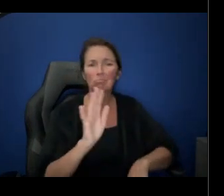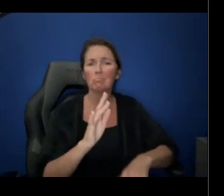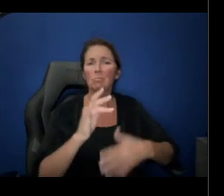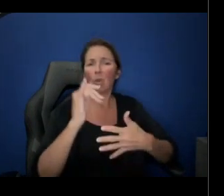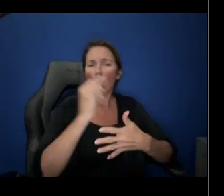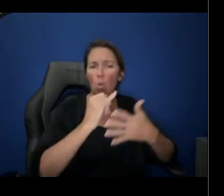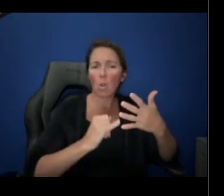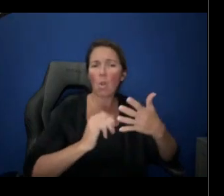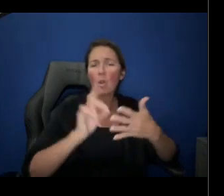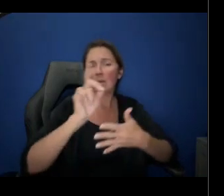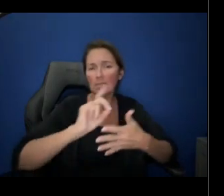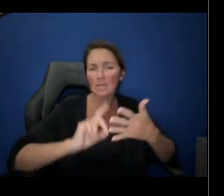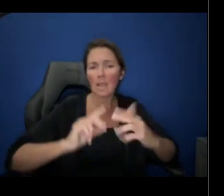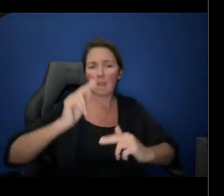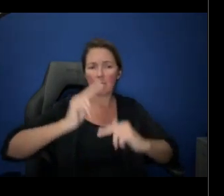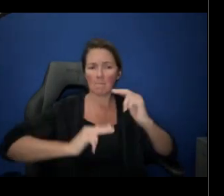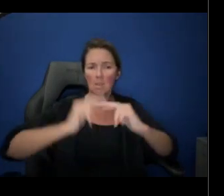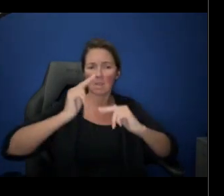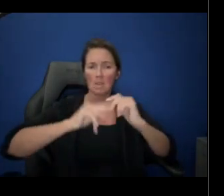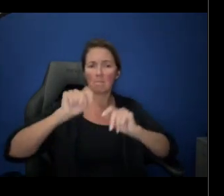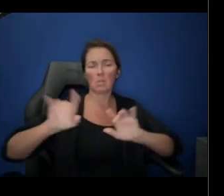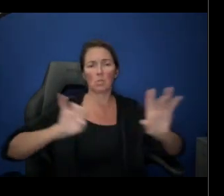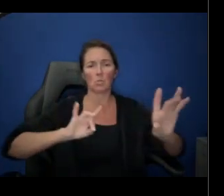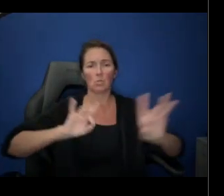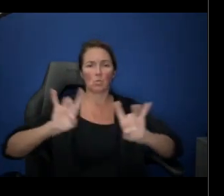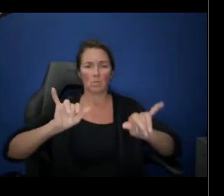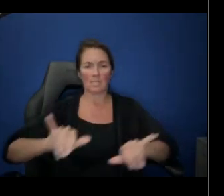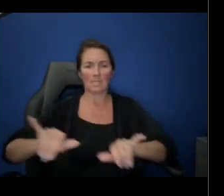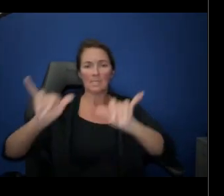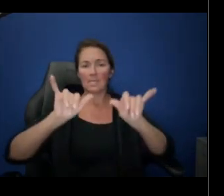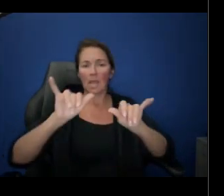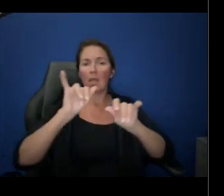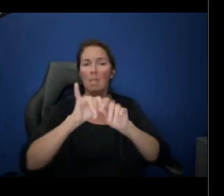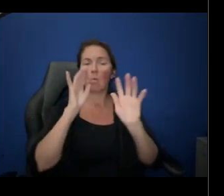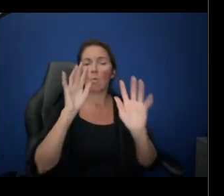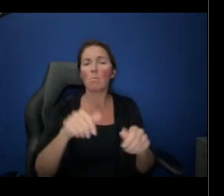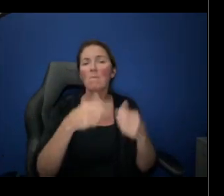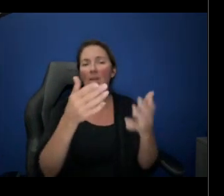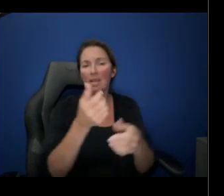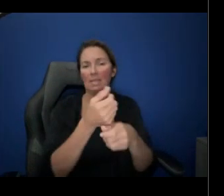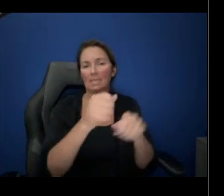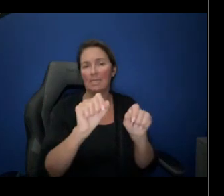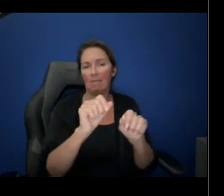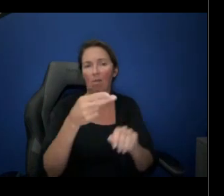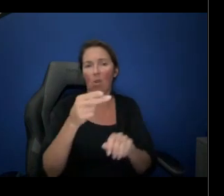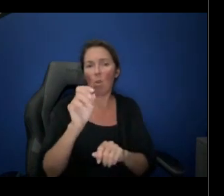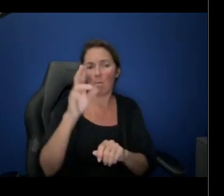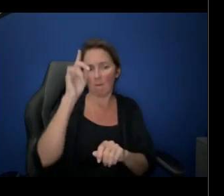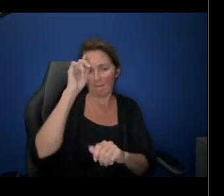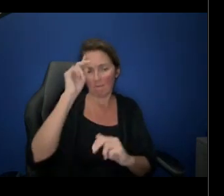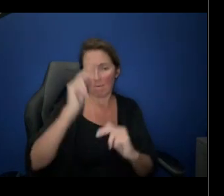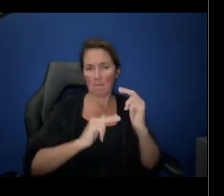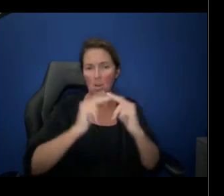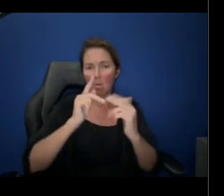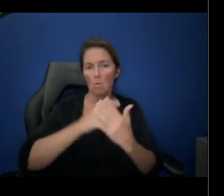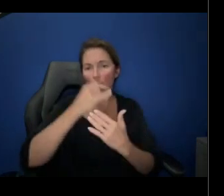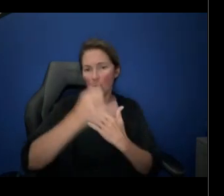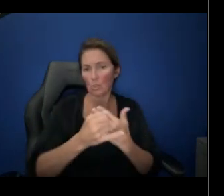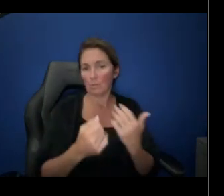and builders must choose a standard that provides a safe harbor for building projects.